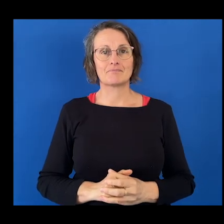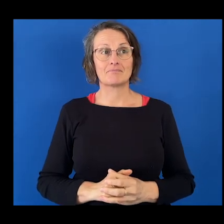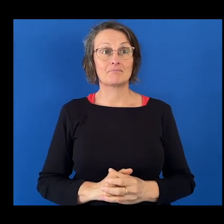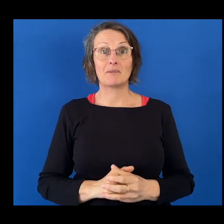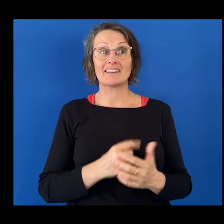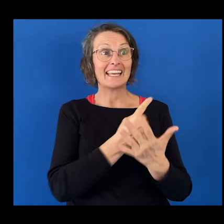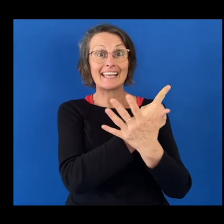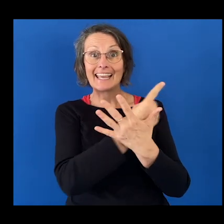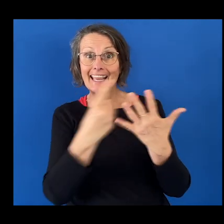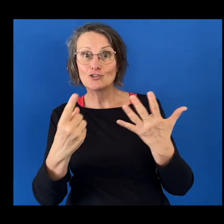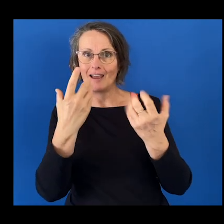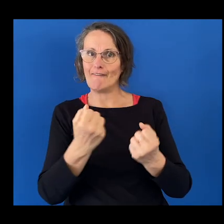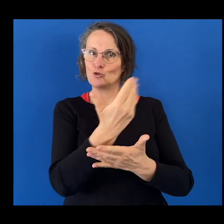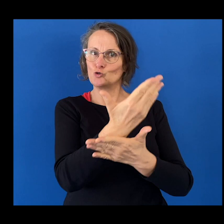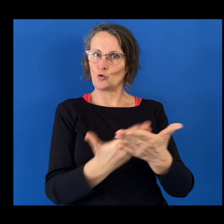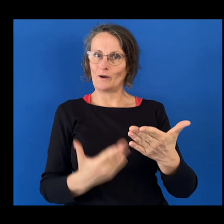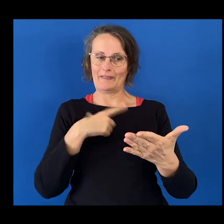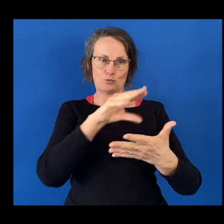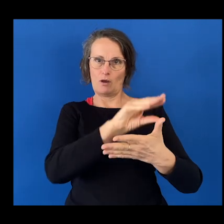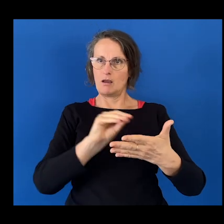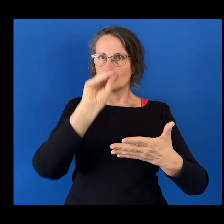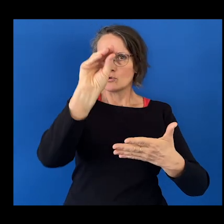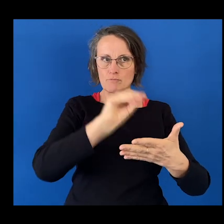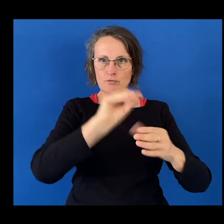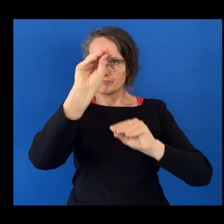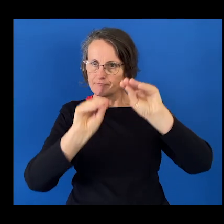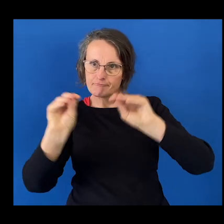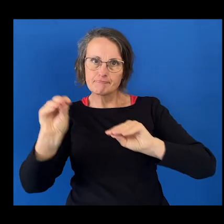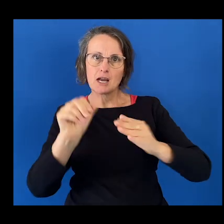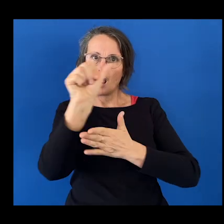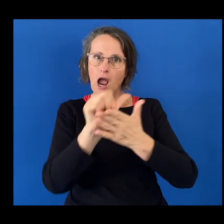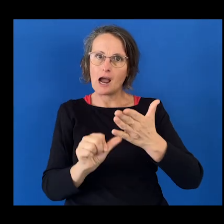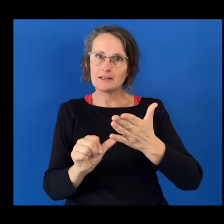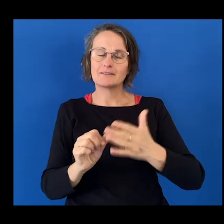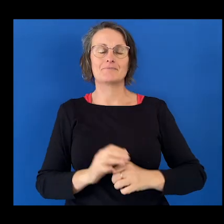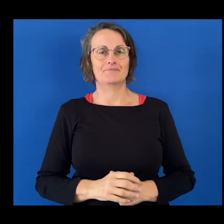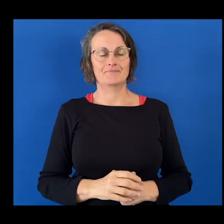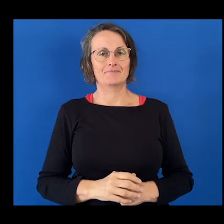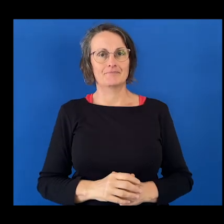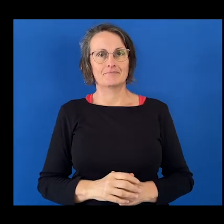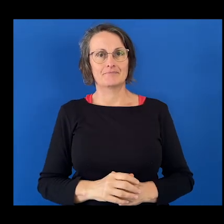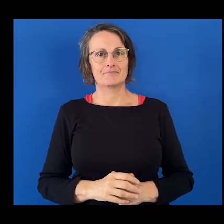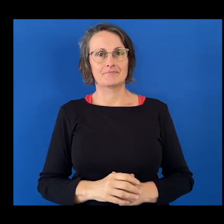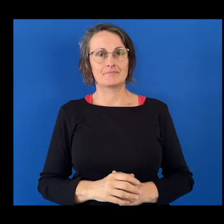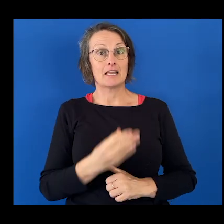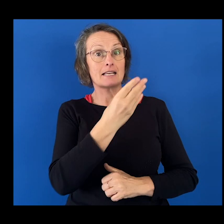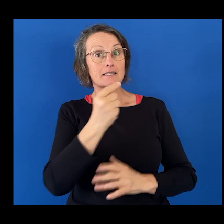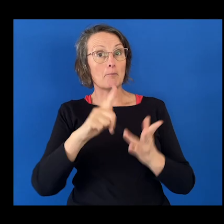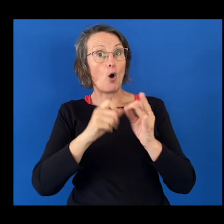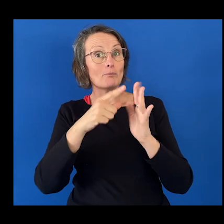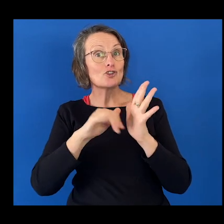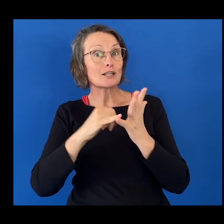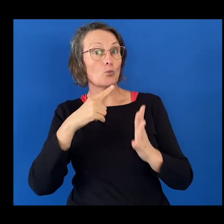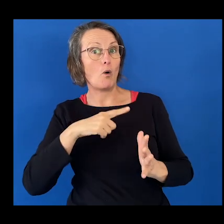story behind them. There's a reason for them being there, and some of them are there as a result of consultation